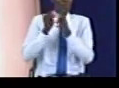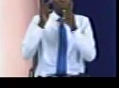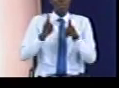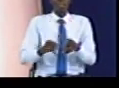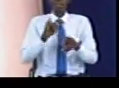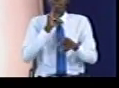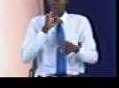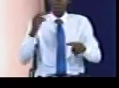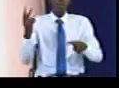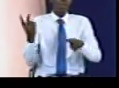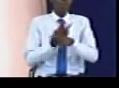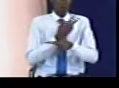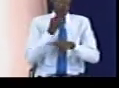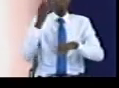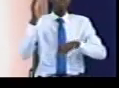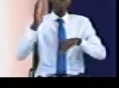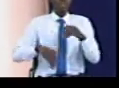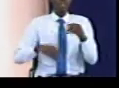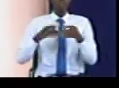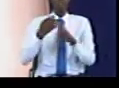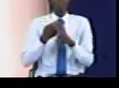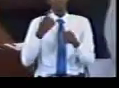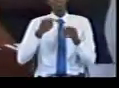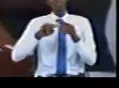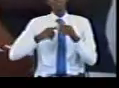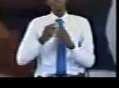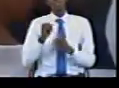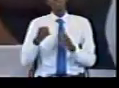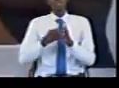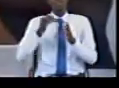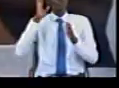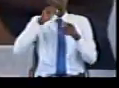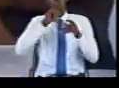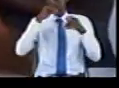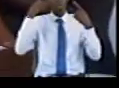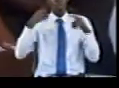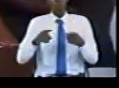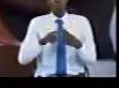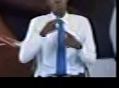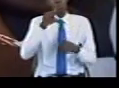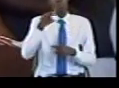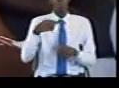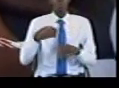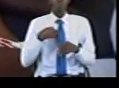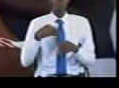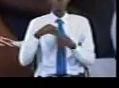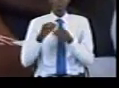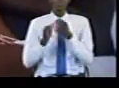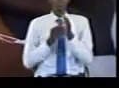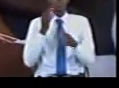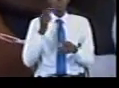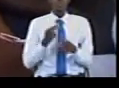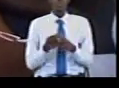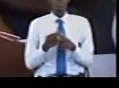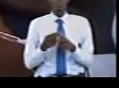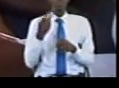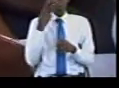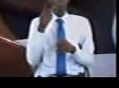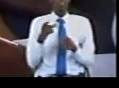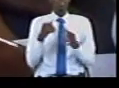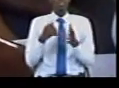with them than the beginning. It will not happen to you. Look at verse 21. For it had been better